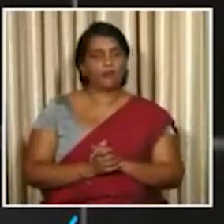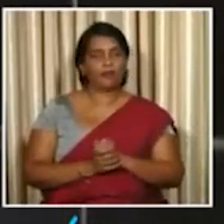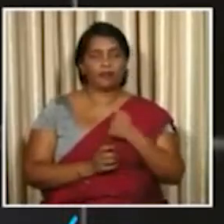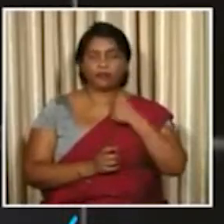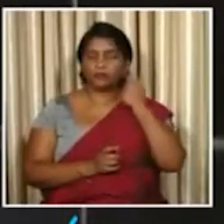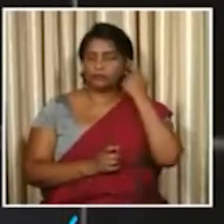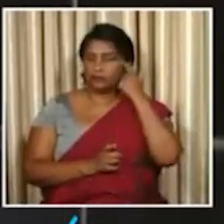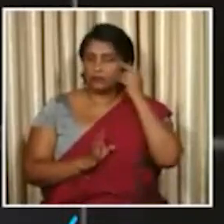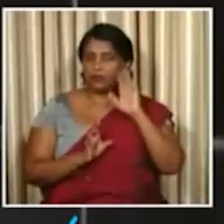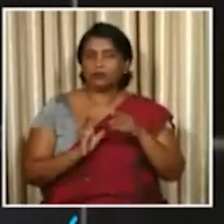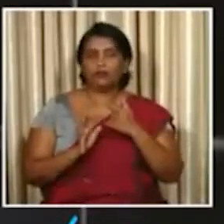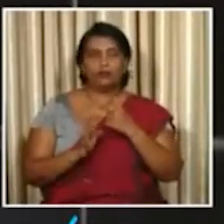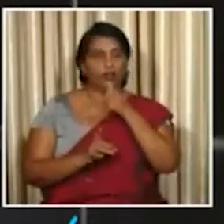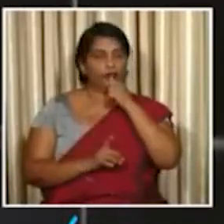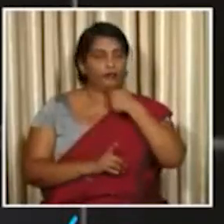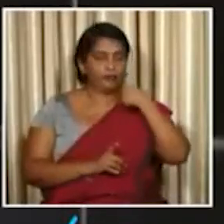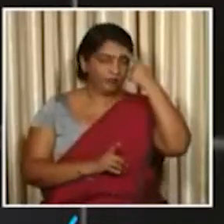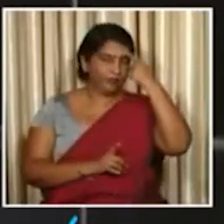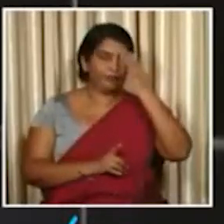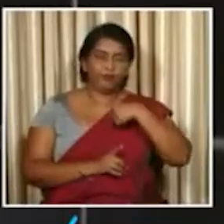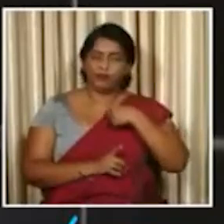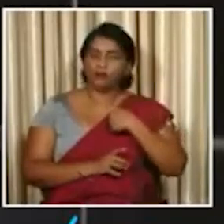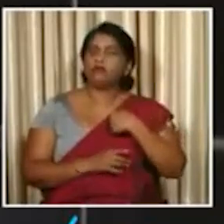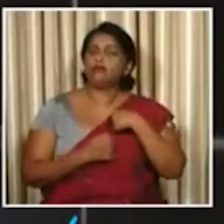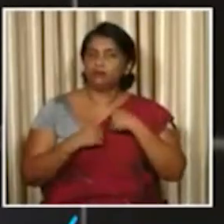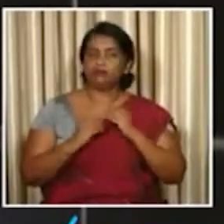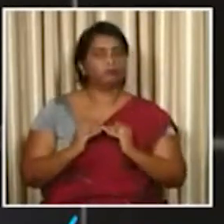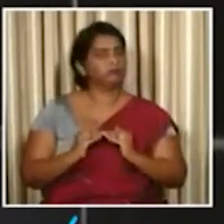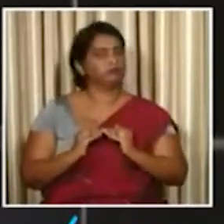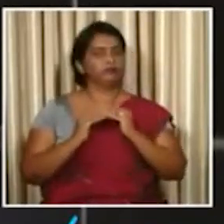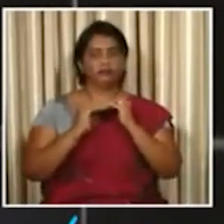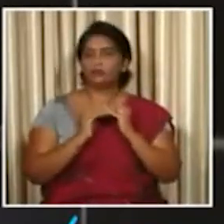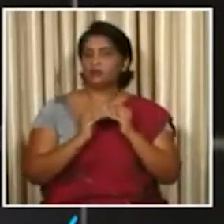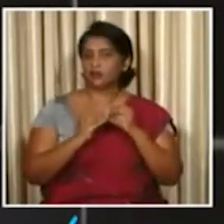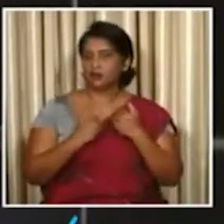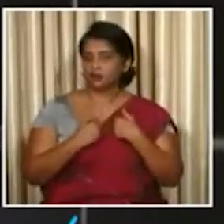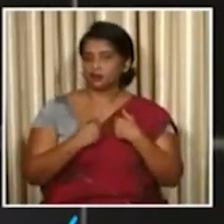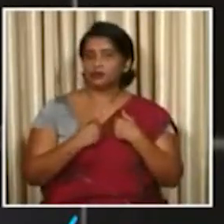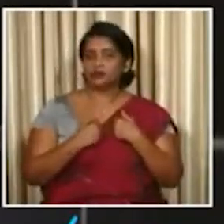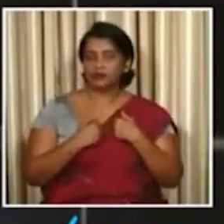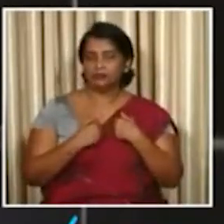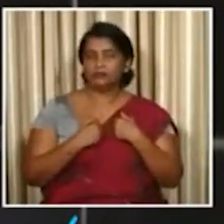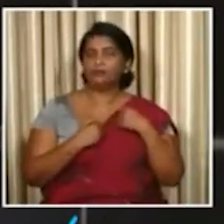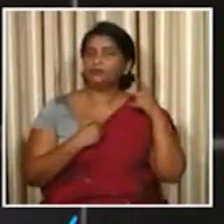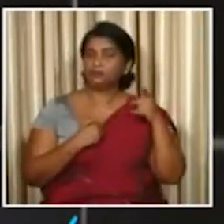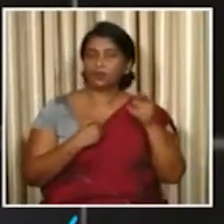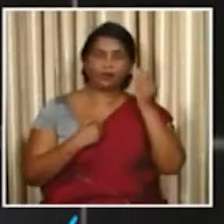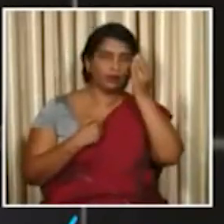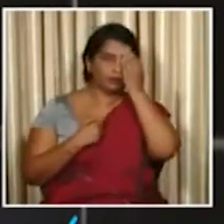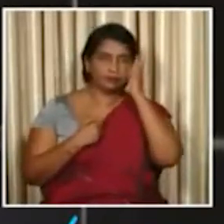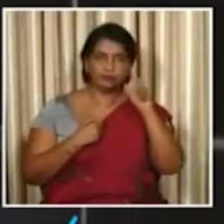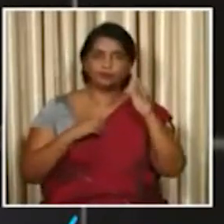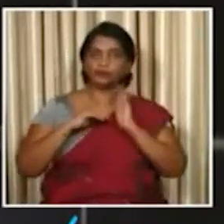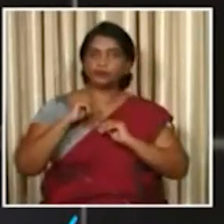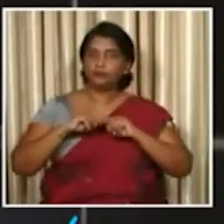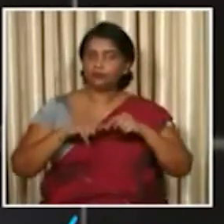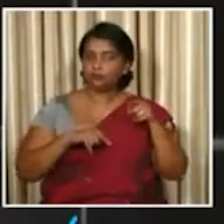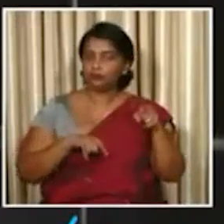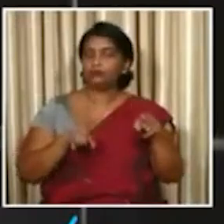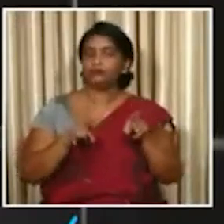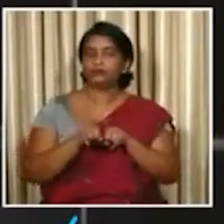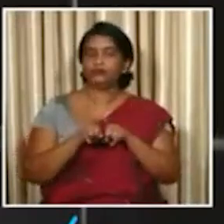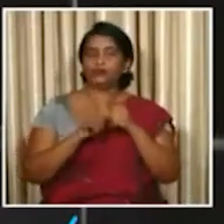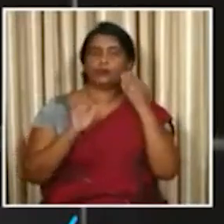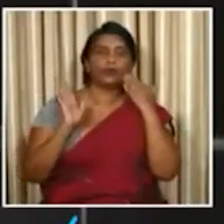conscientiously stand up. While the ICJ has determined that Israeli actions leading to most of these concerns are a